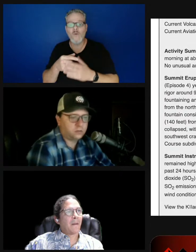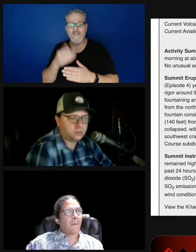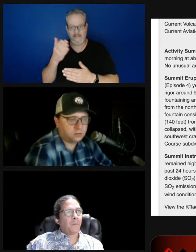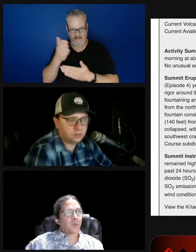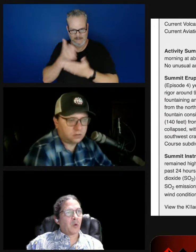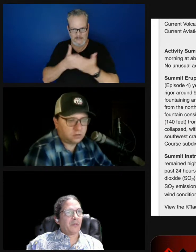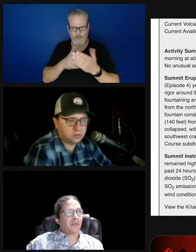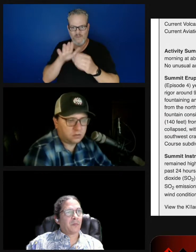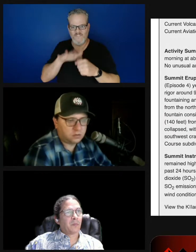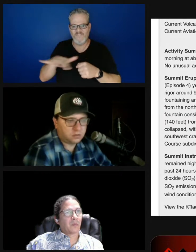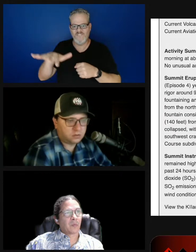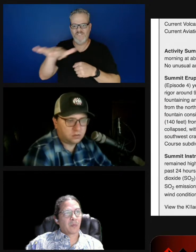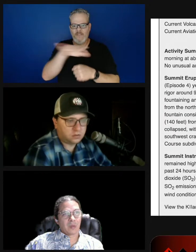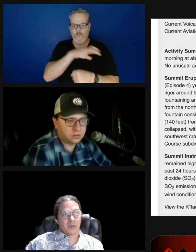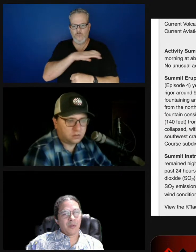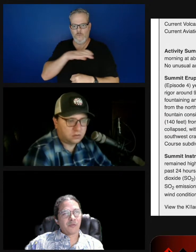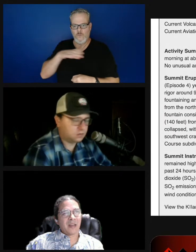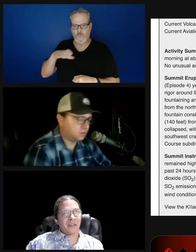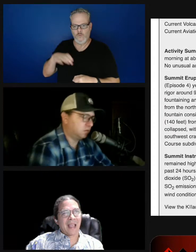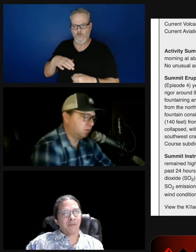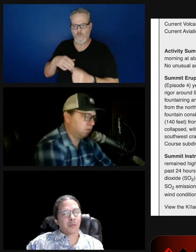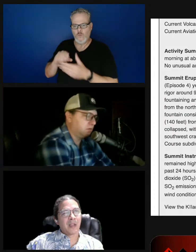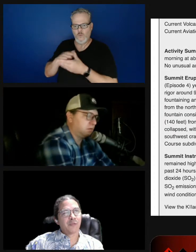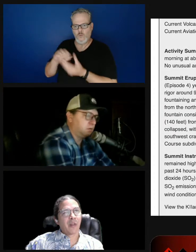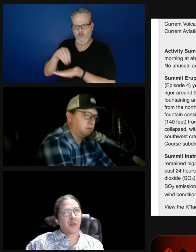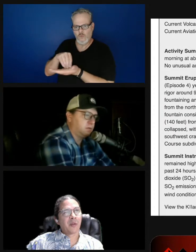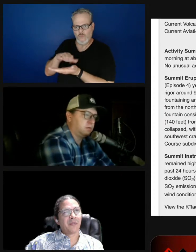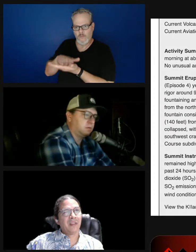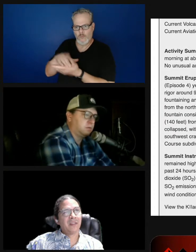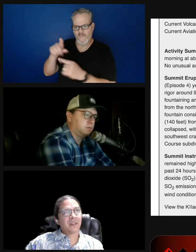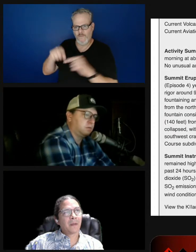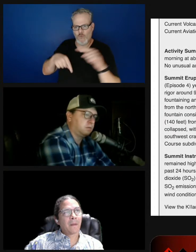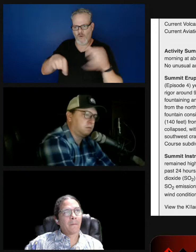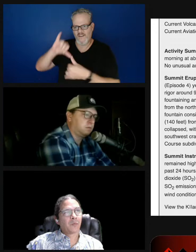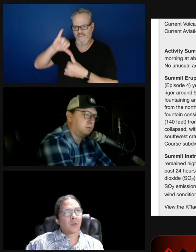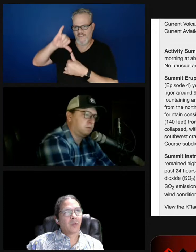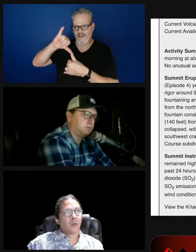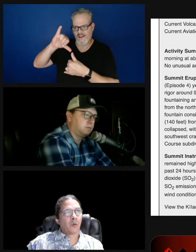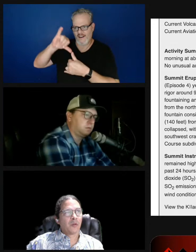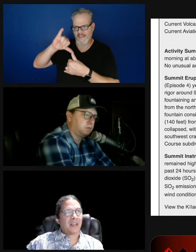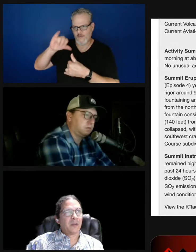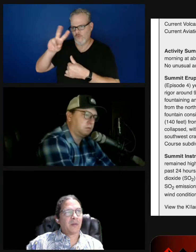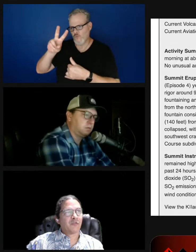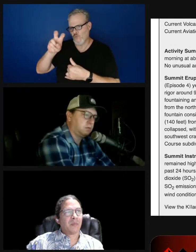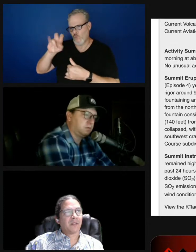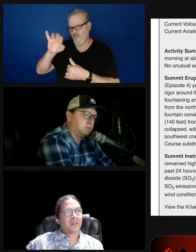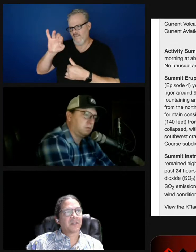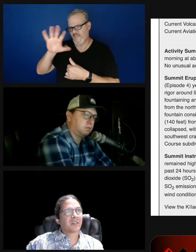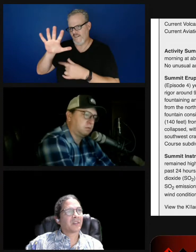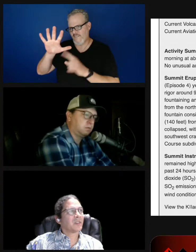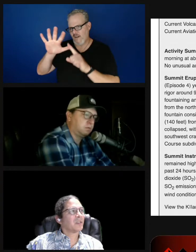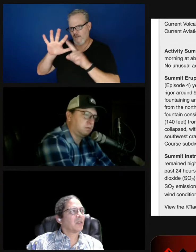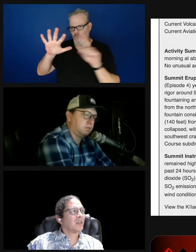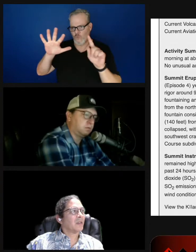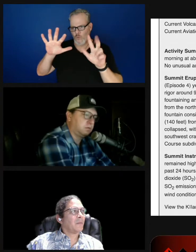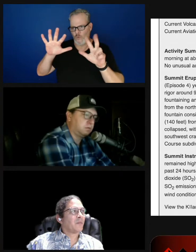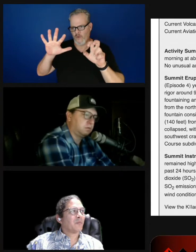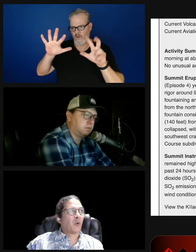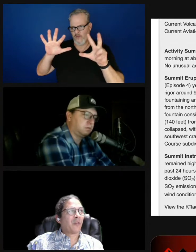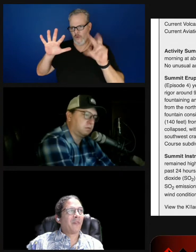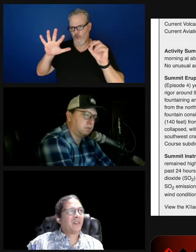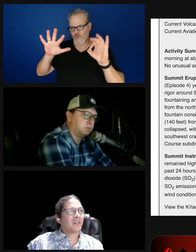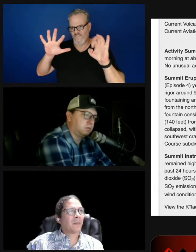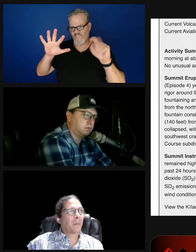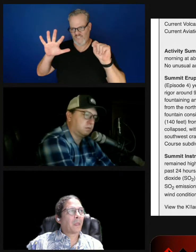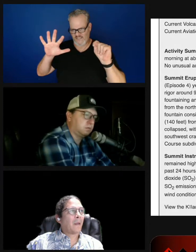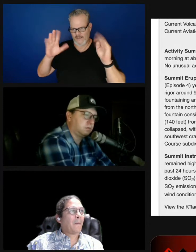heights of 295 to 330 feet, or 90 to 100 meters from the